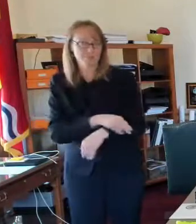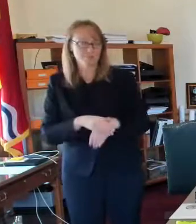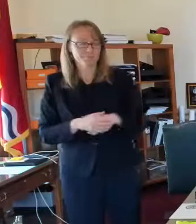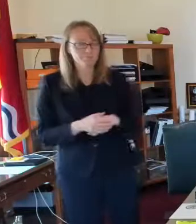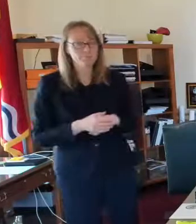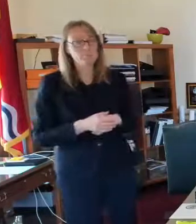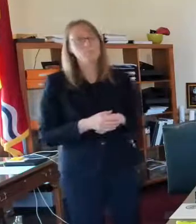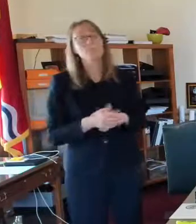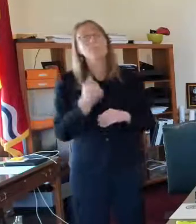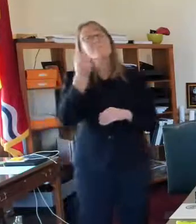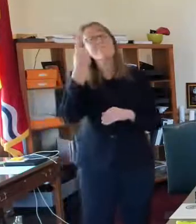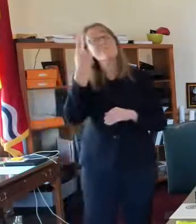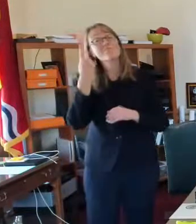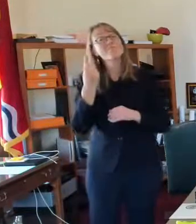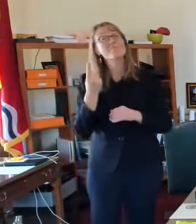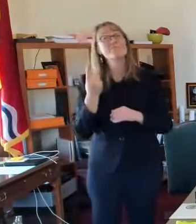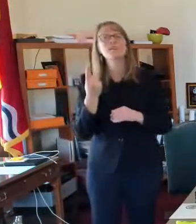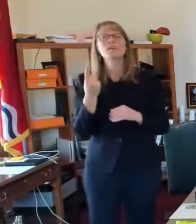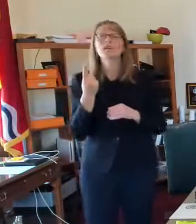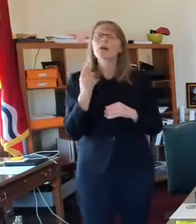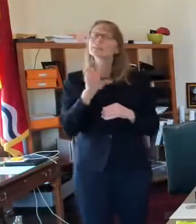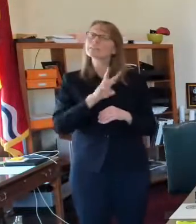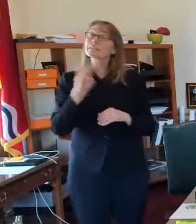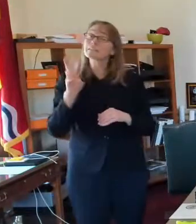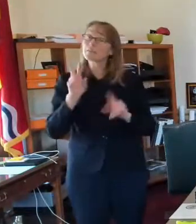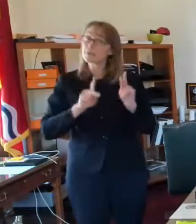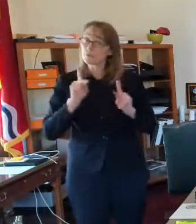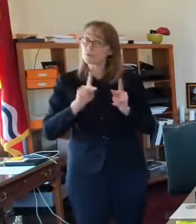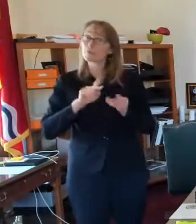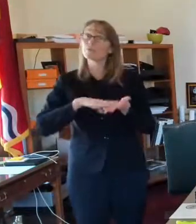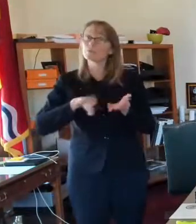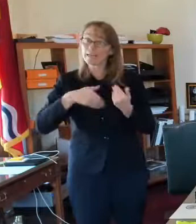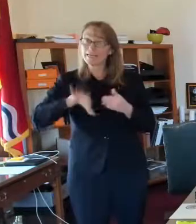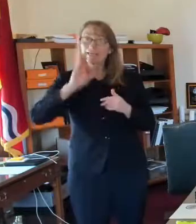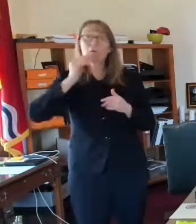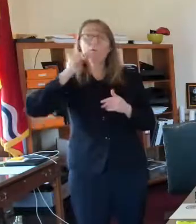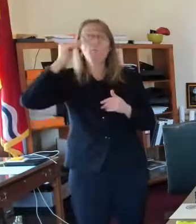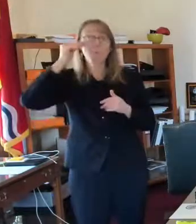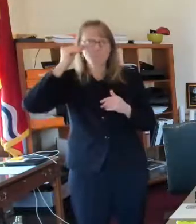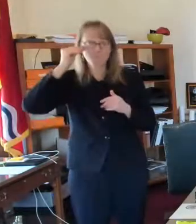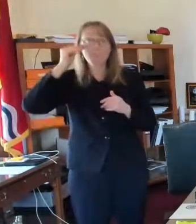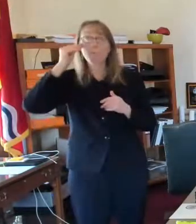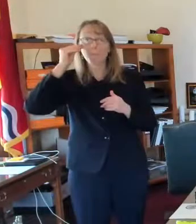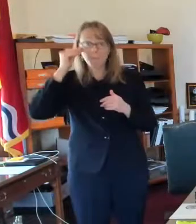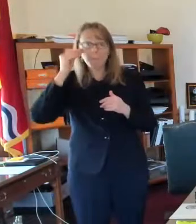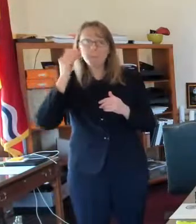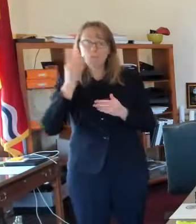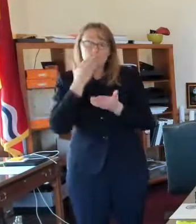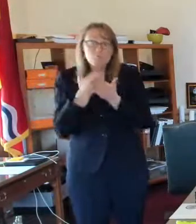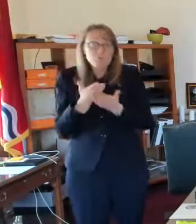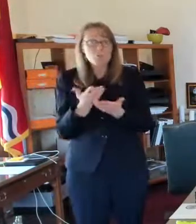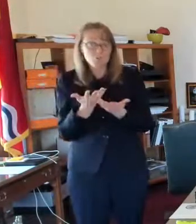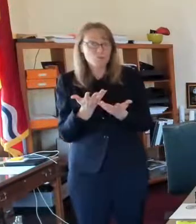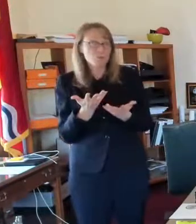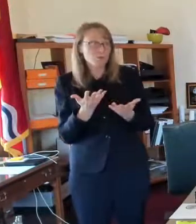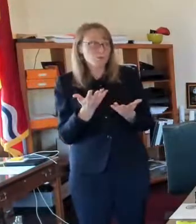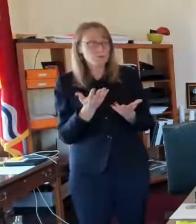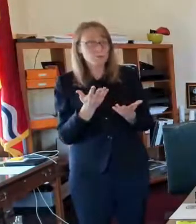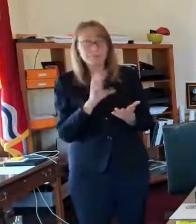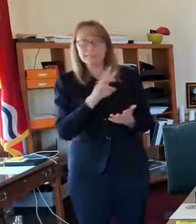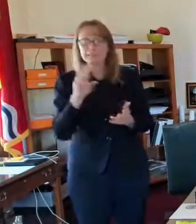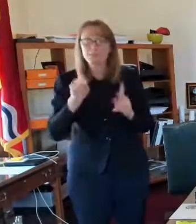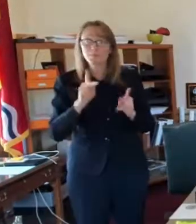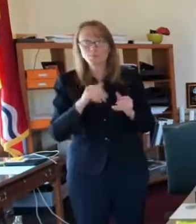66 people were discharged. So more people are going in, more people are being discharged. That's the good news. The issue here